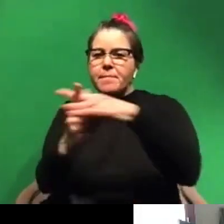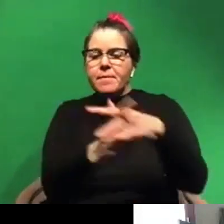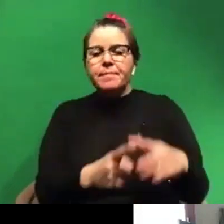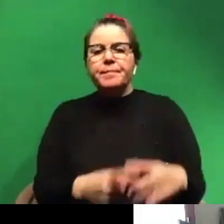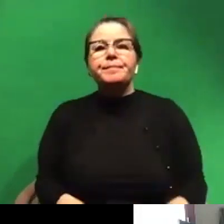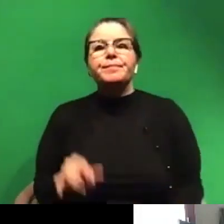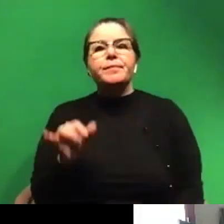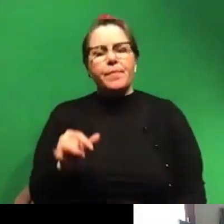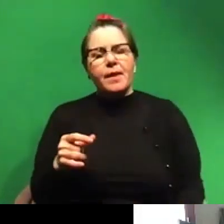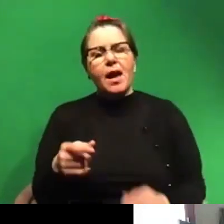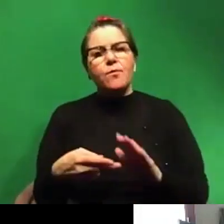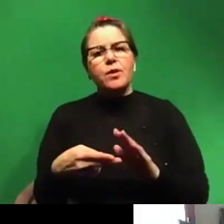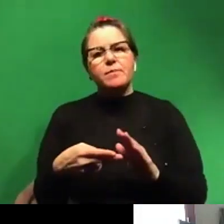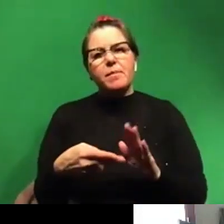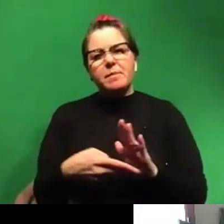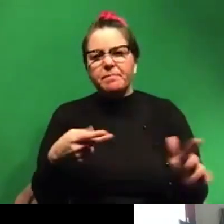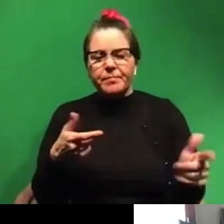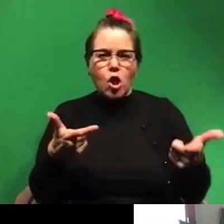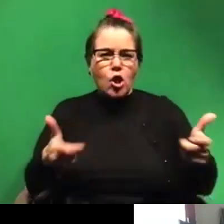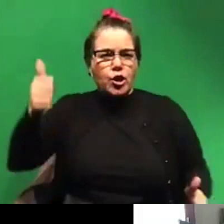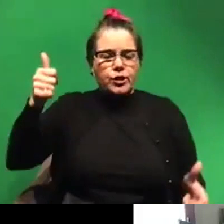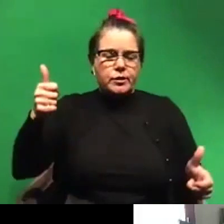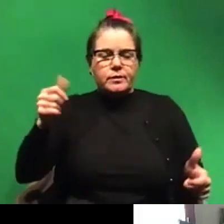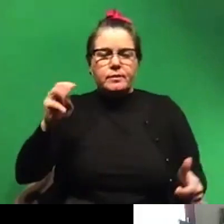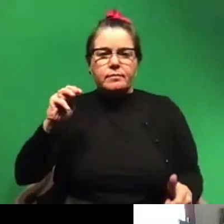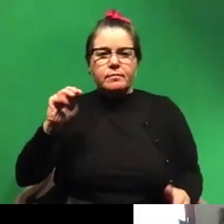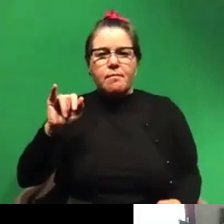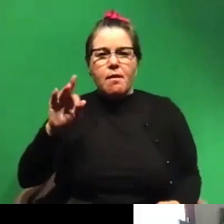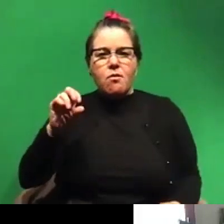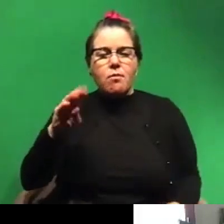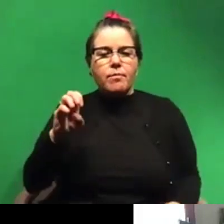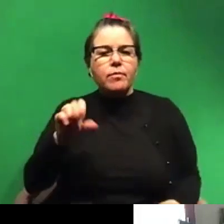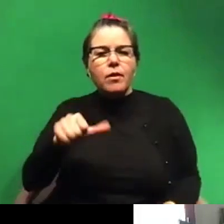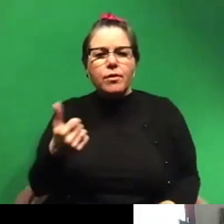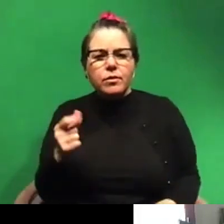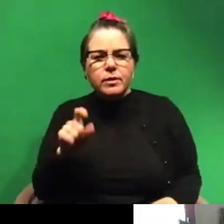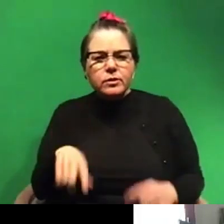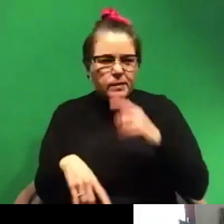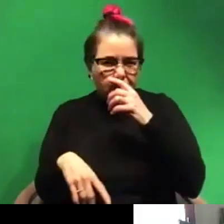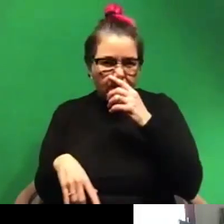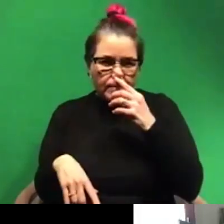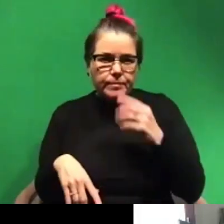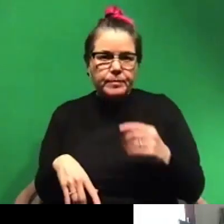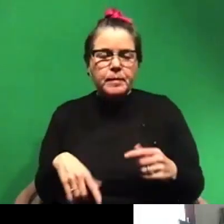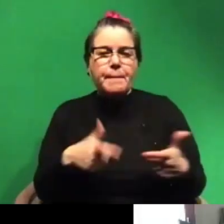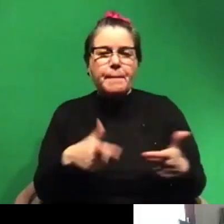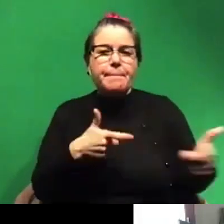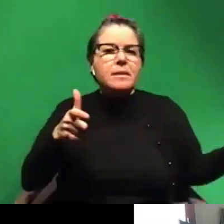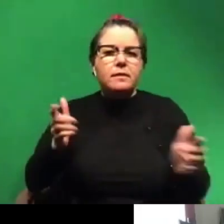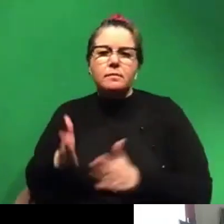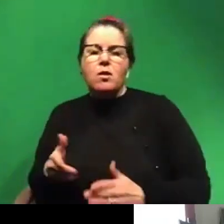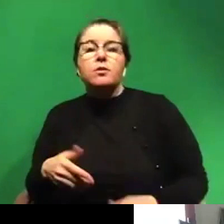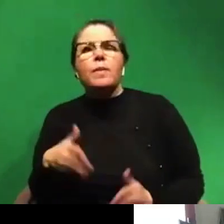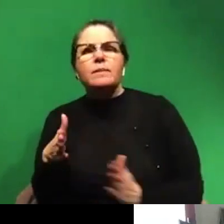would be considered the largest microbe. What was the other question? Biggest and smallest. So the smallest.